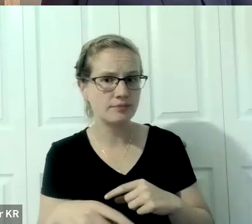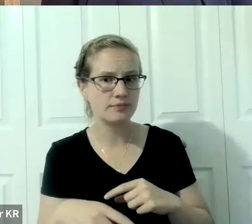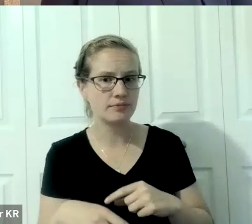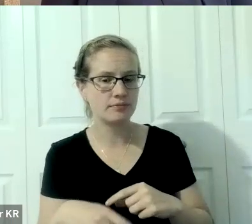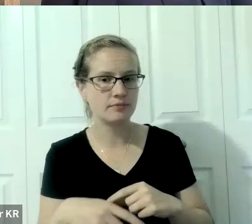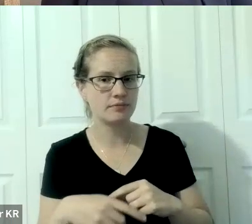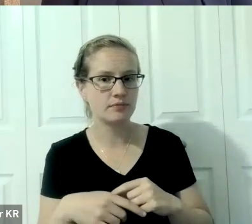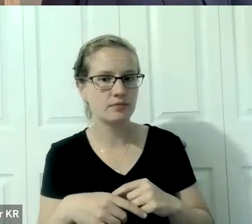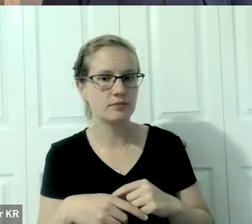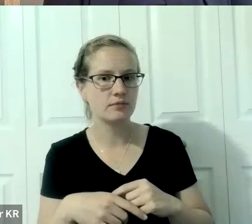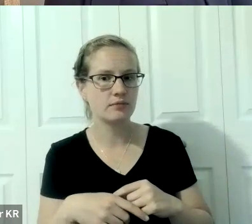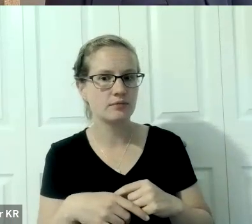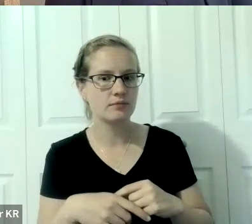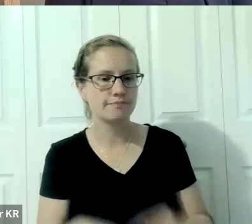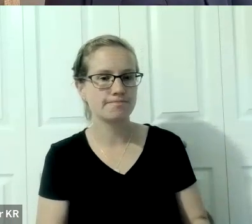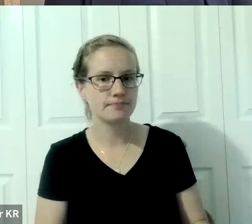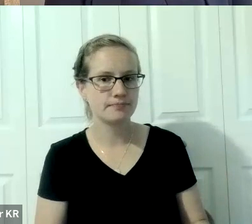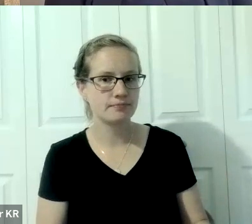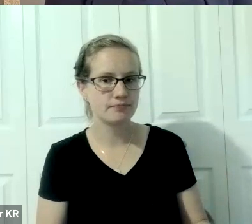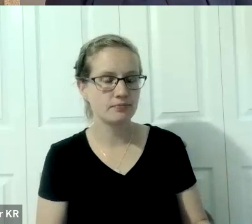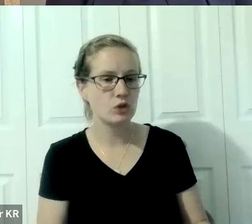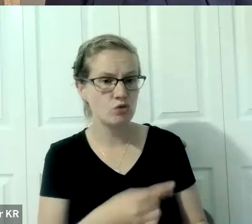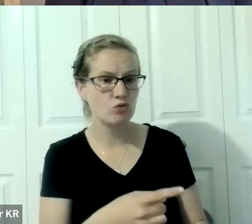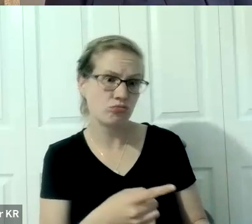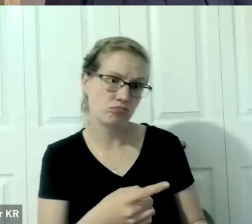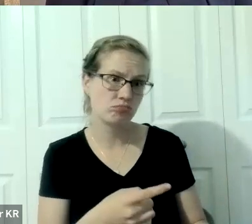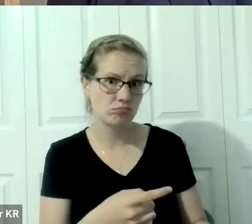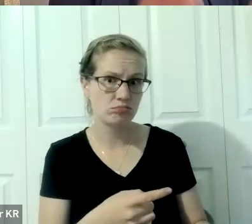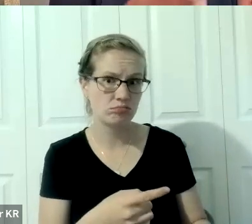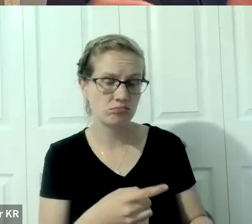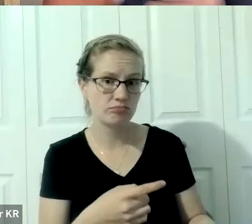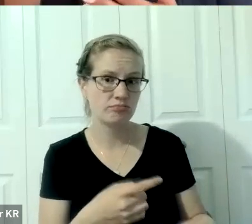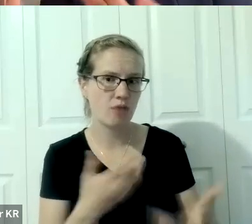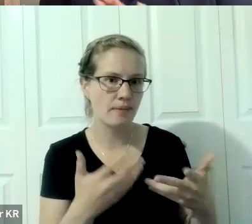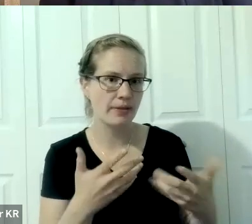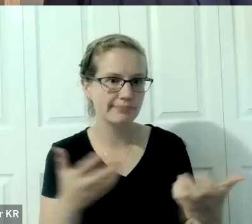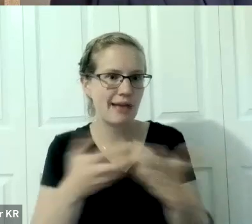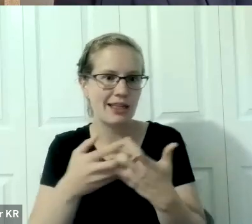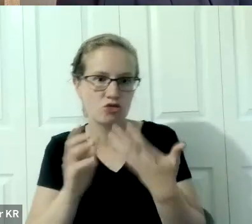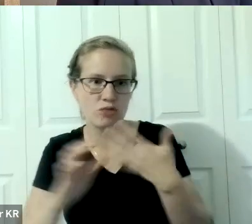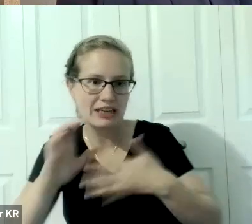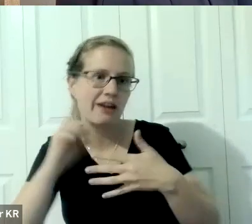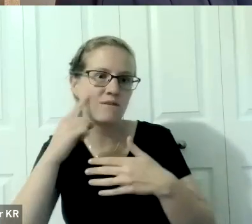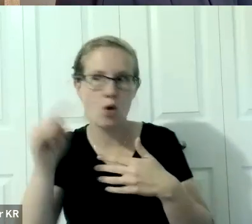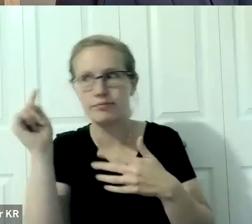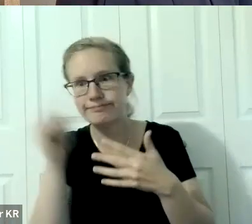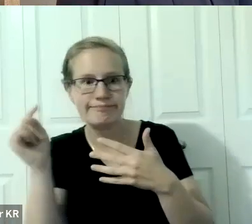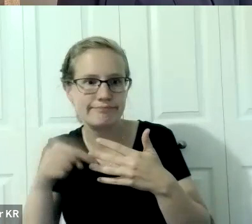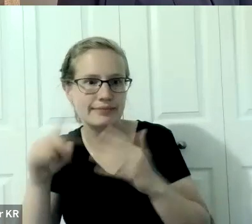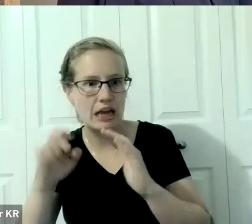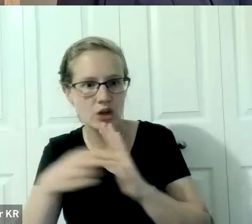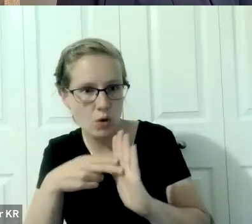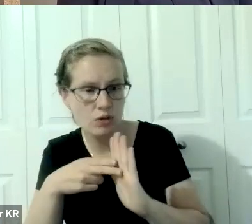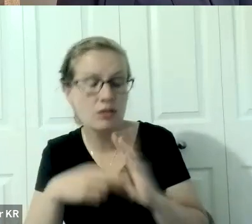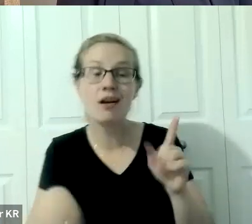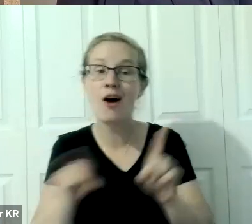is that, you know, you probably do meet criteria for you know, XYZ. But I also